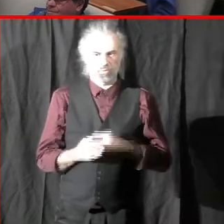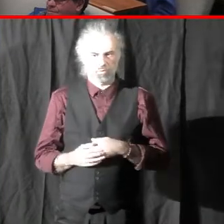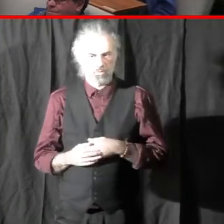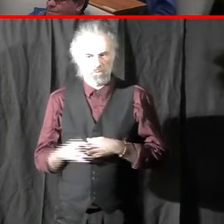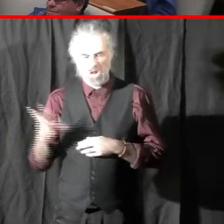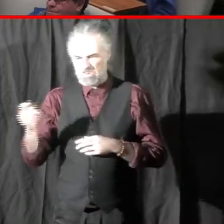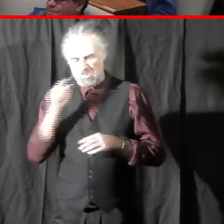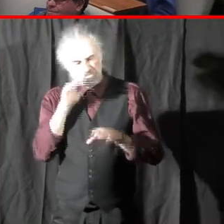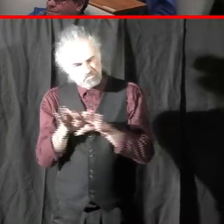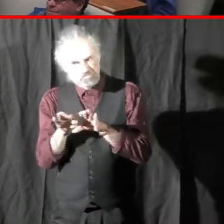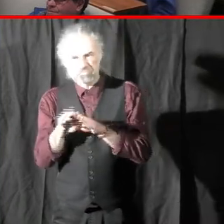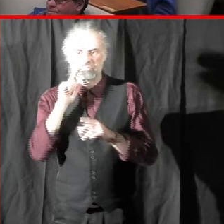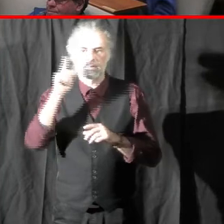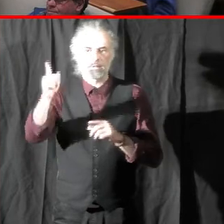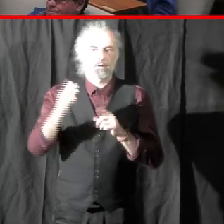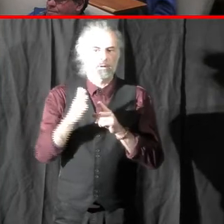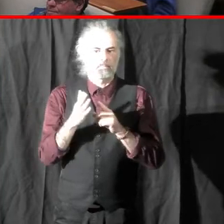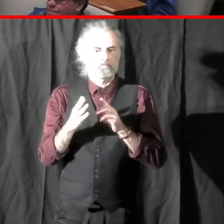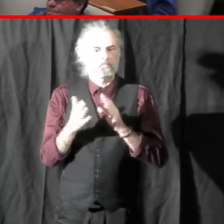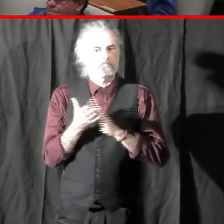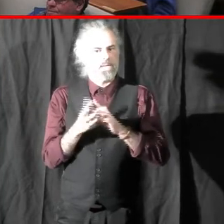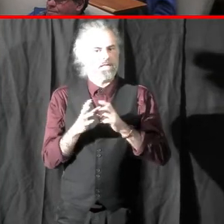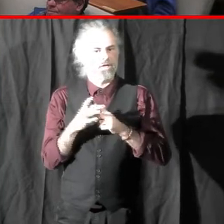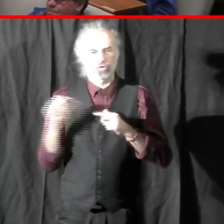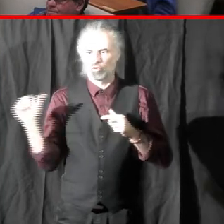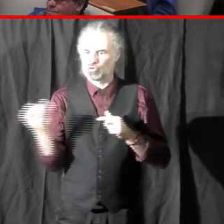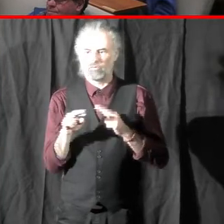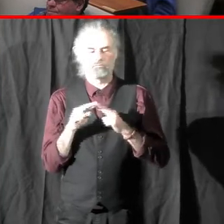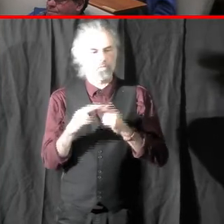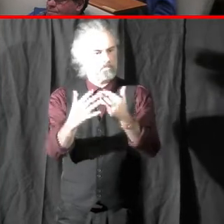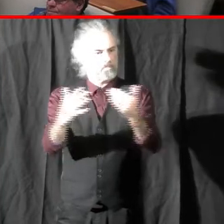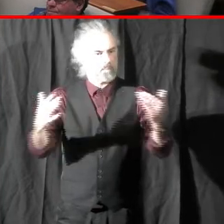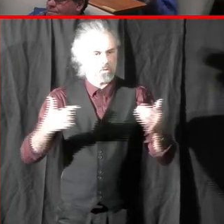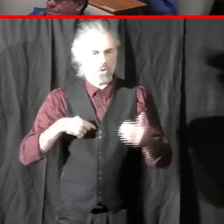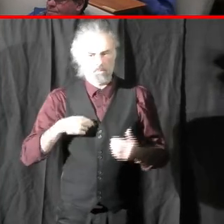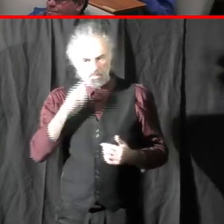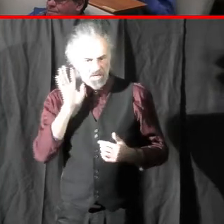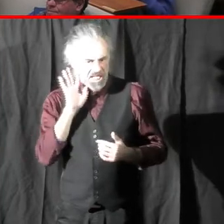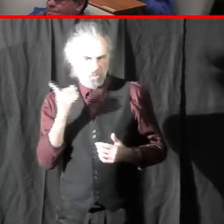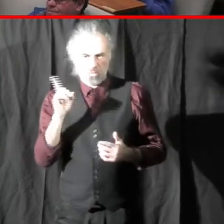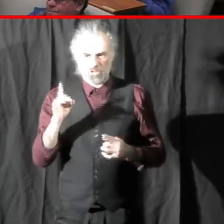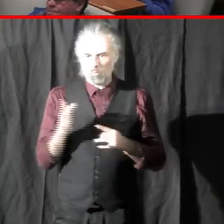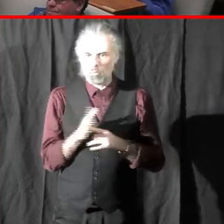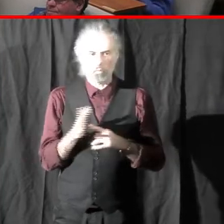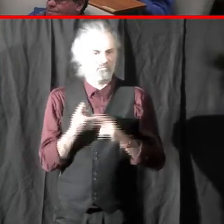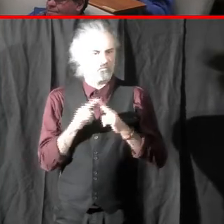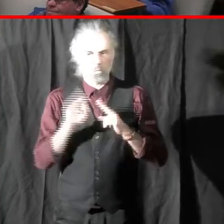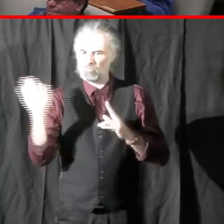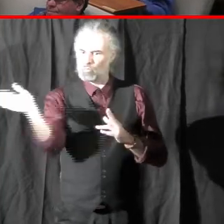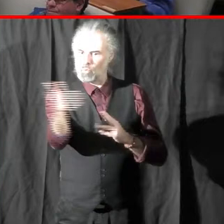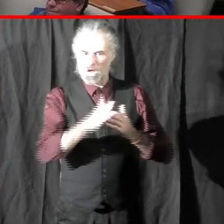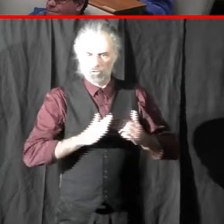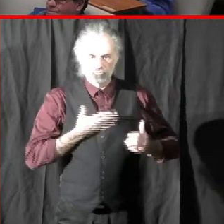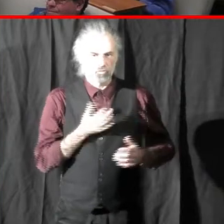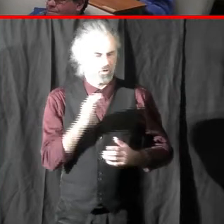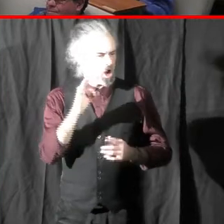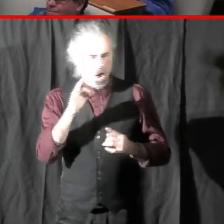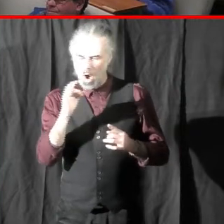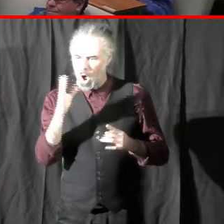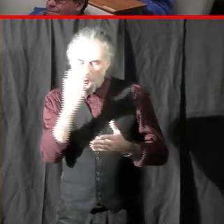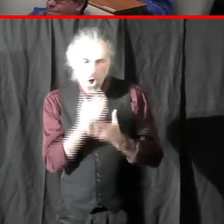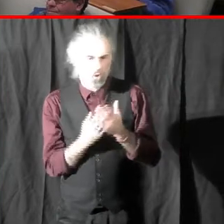media should be for the public. Why would people want to hear about this? What is the angle of the public interest? It's not just the toxicity,